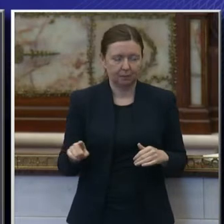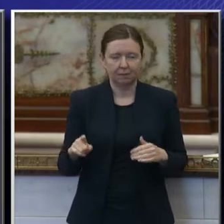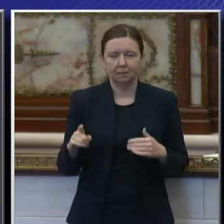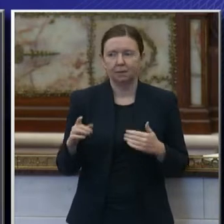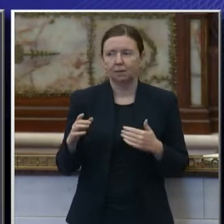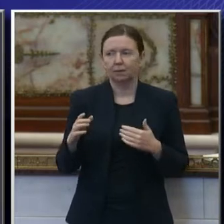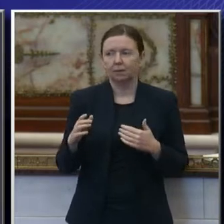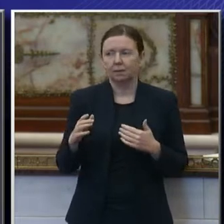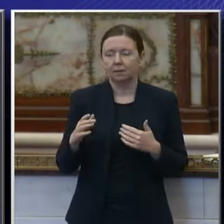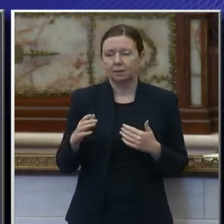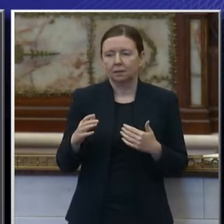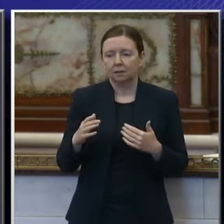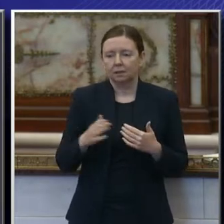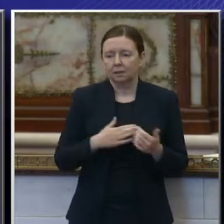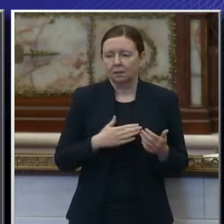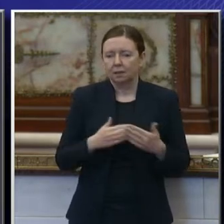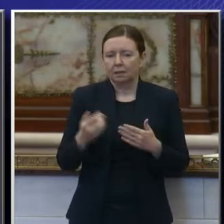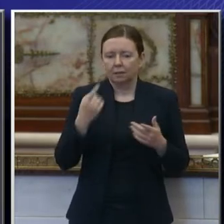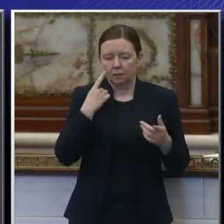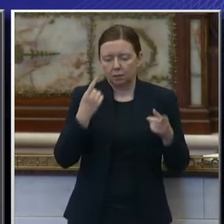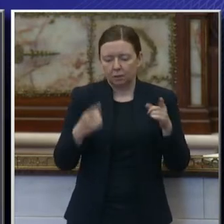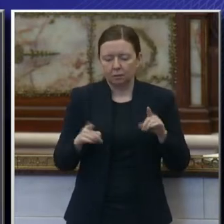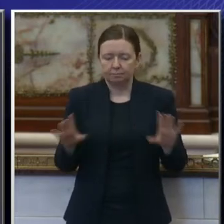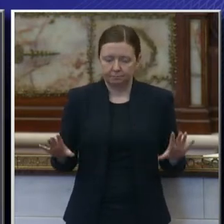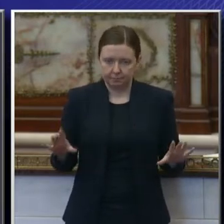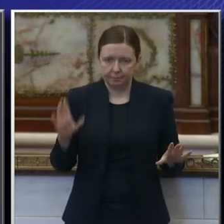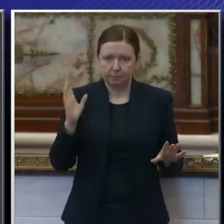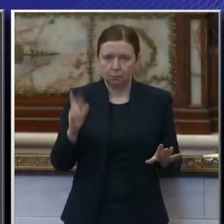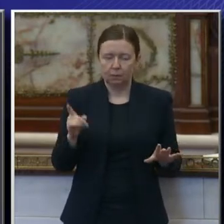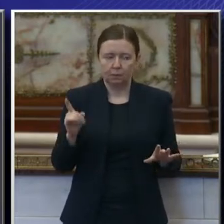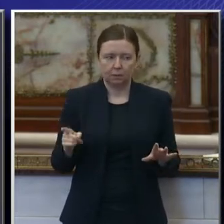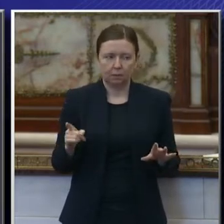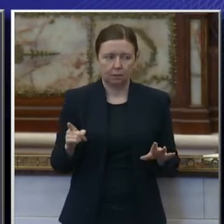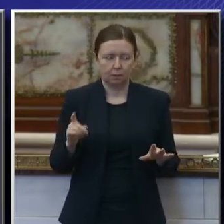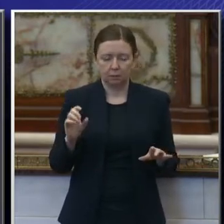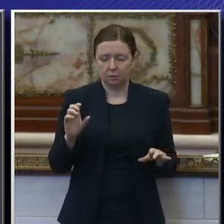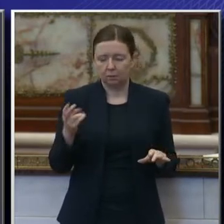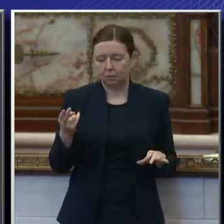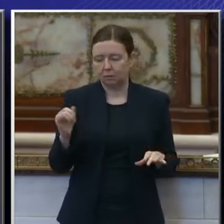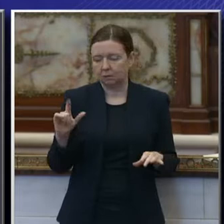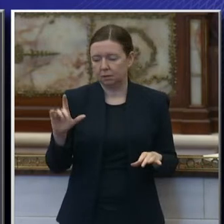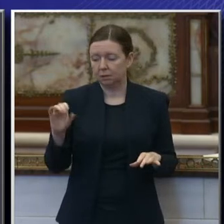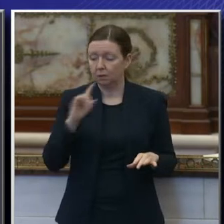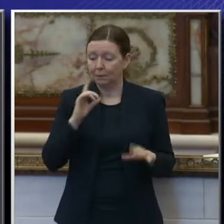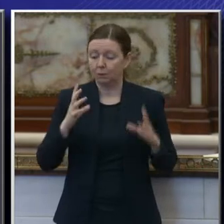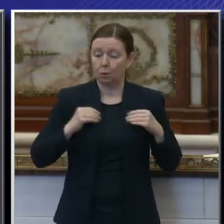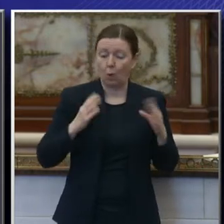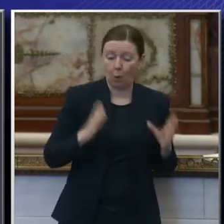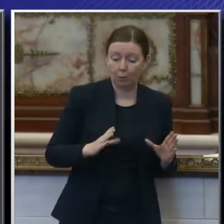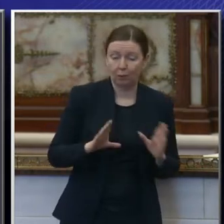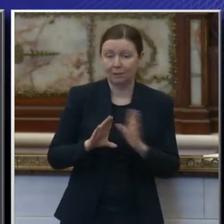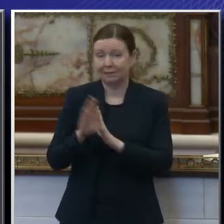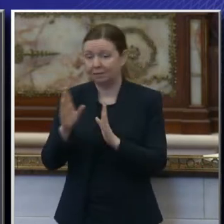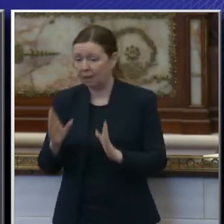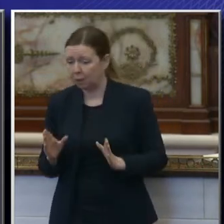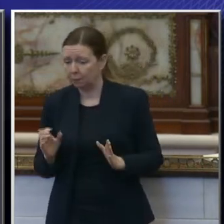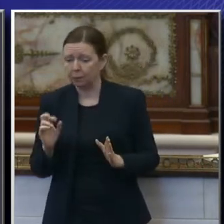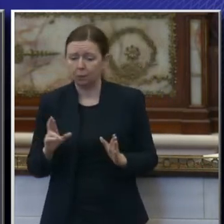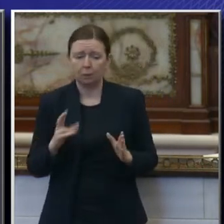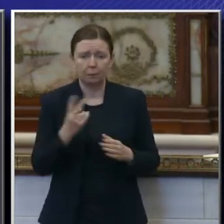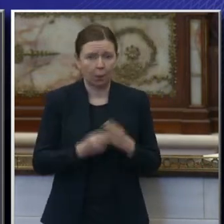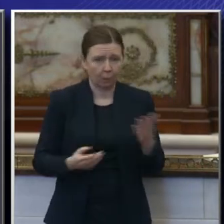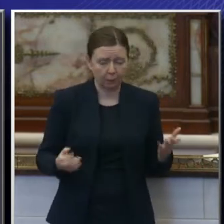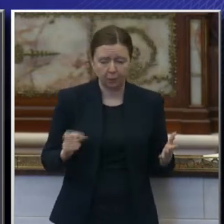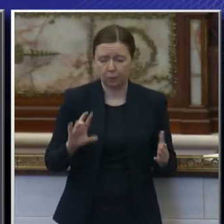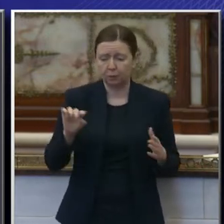whatever agreement that, or so are you going to be, is Hilco going to be owner, developer, owner, or both,